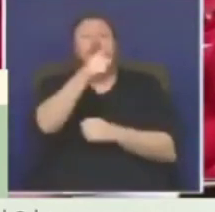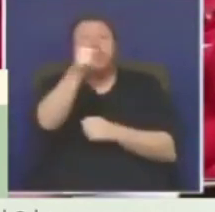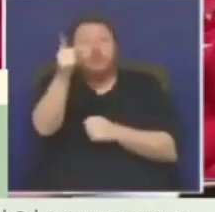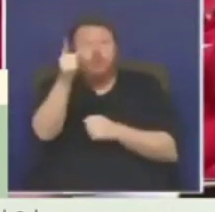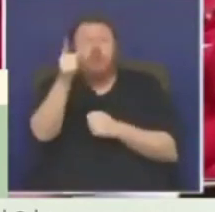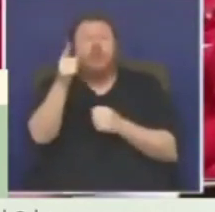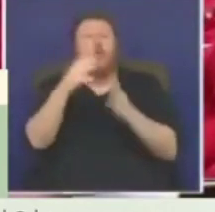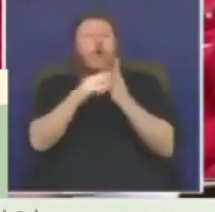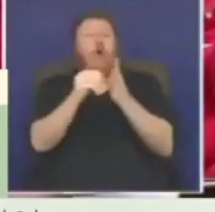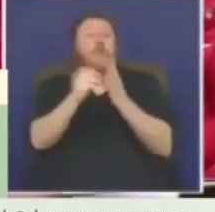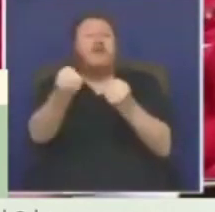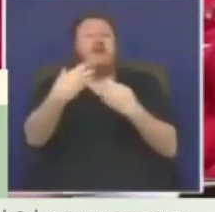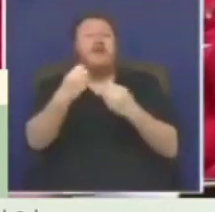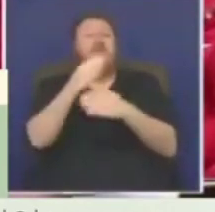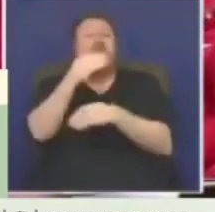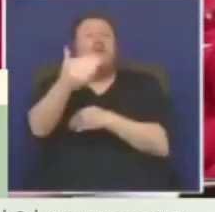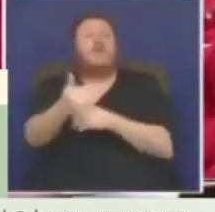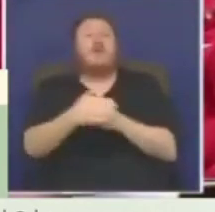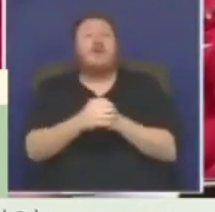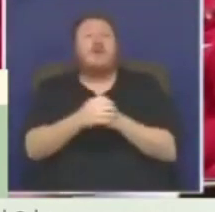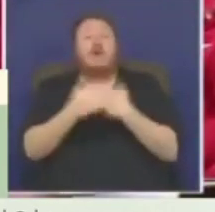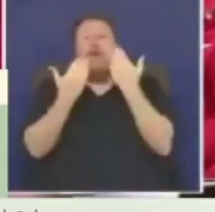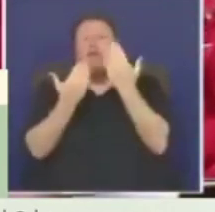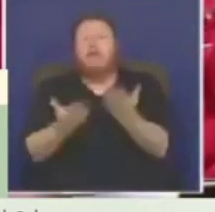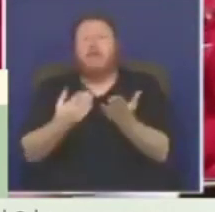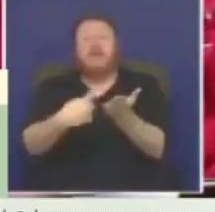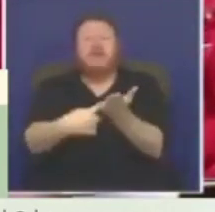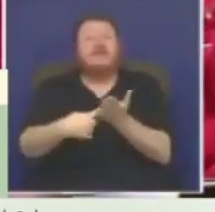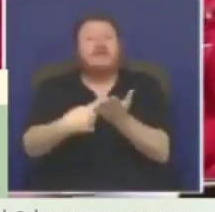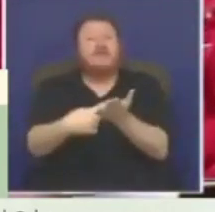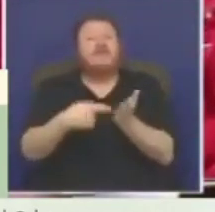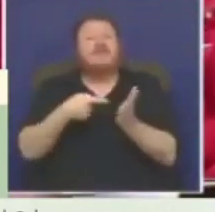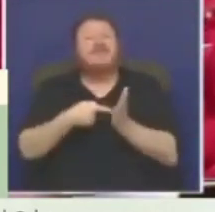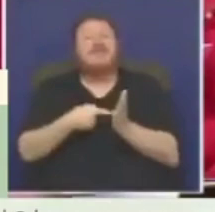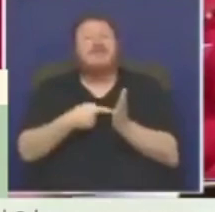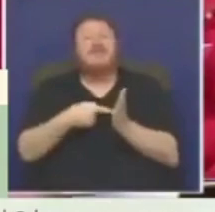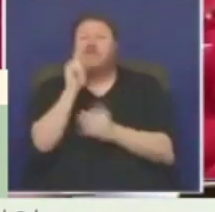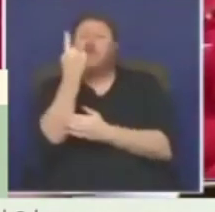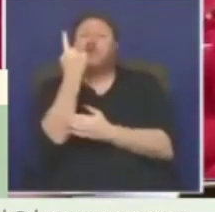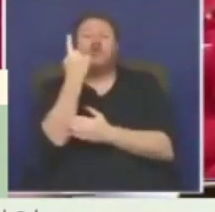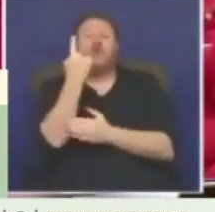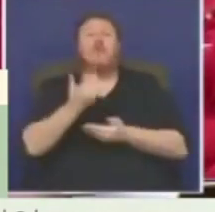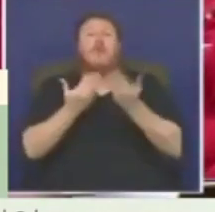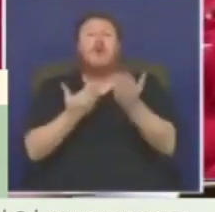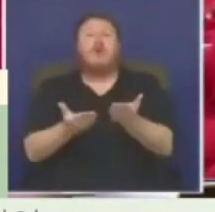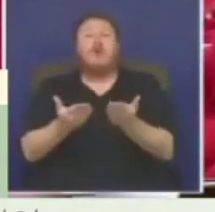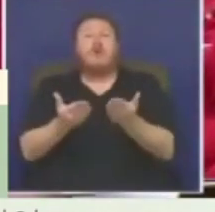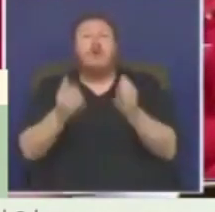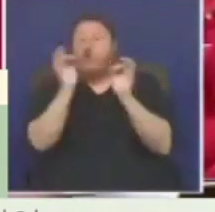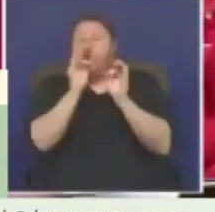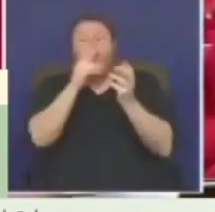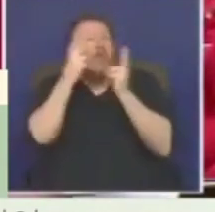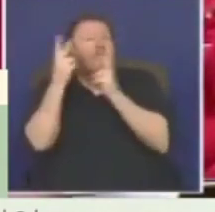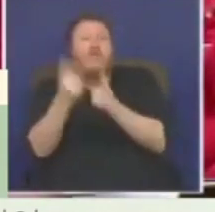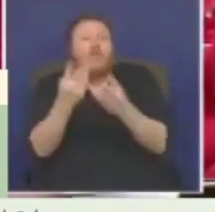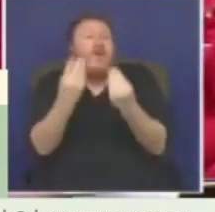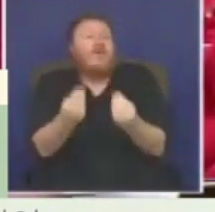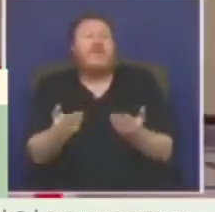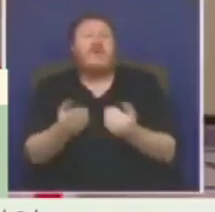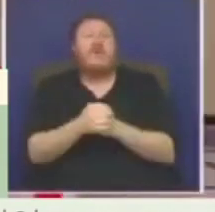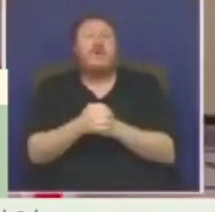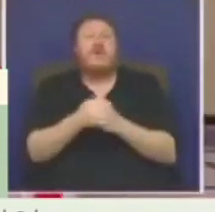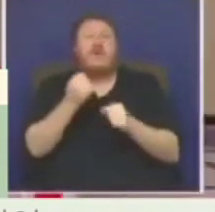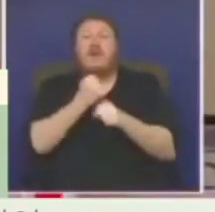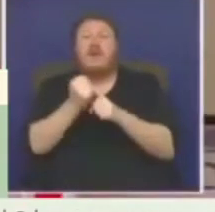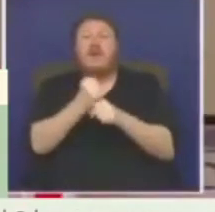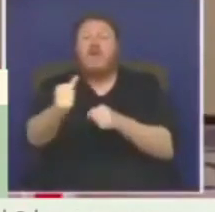after. The motion that was consulted upon is the original motion, of which they had no view on. They never got back